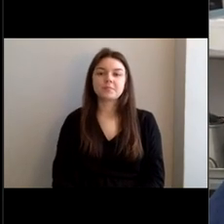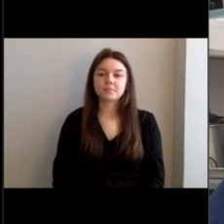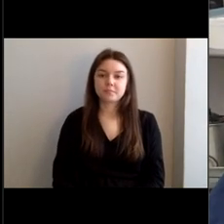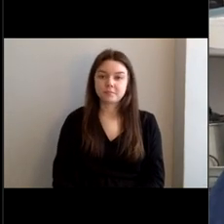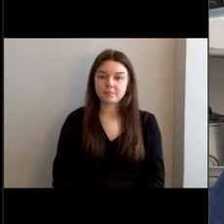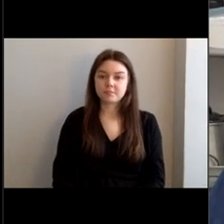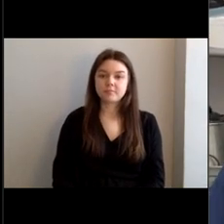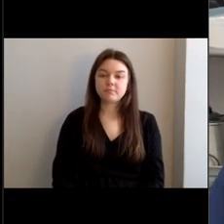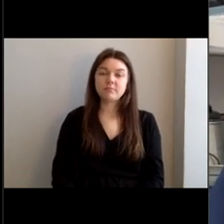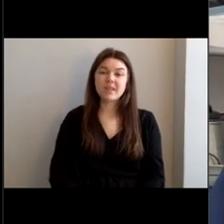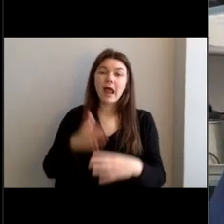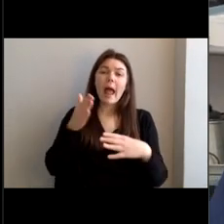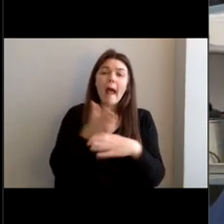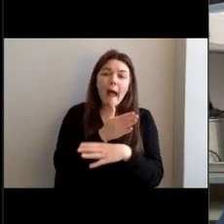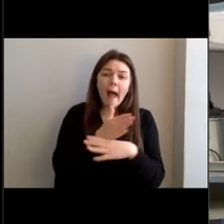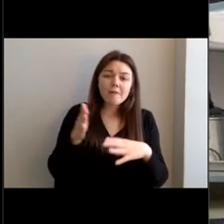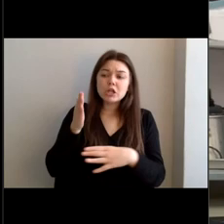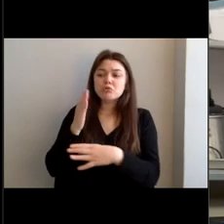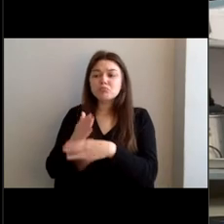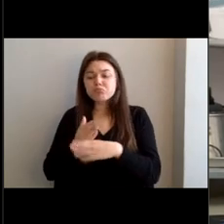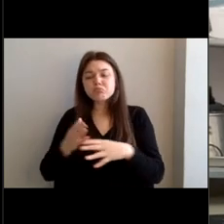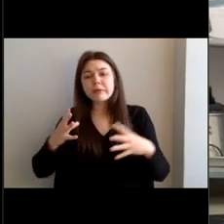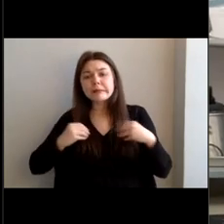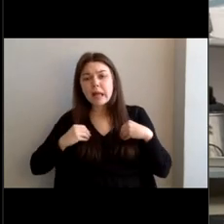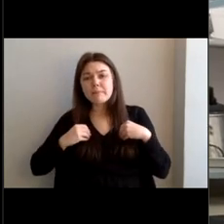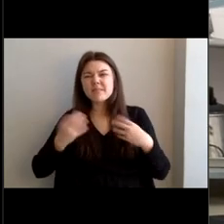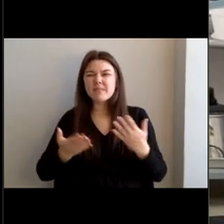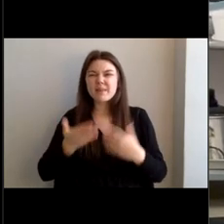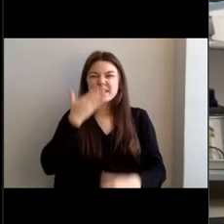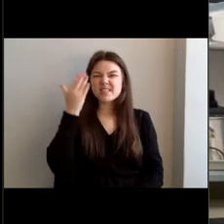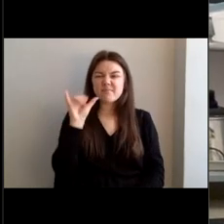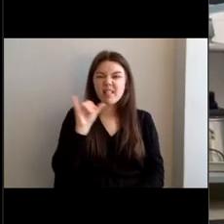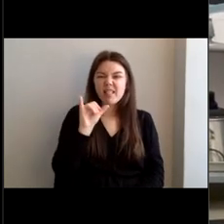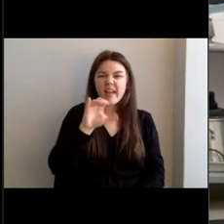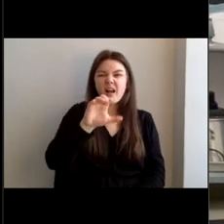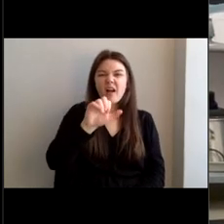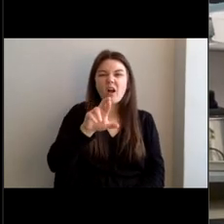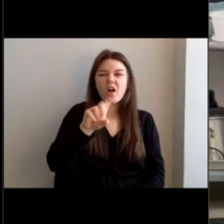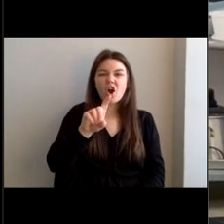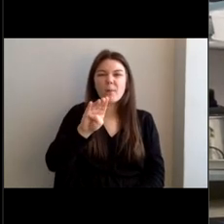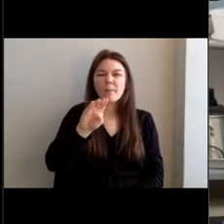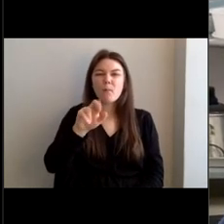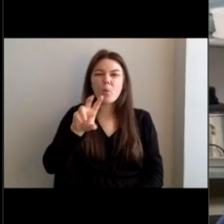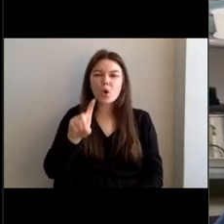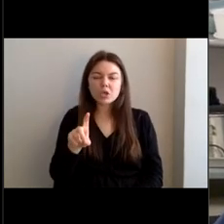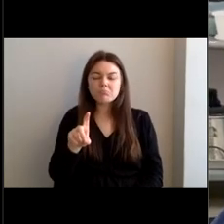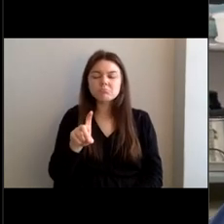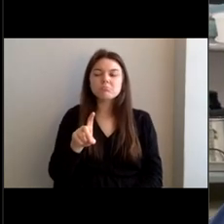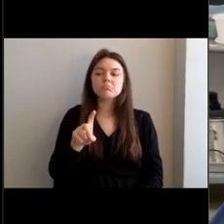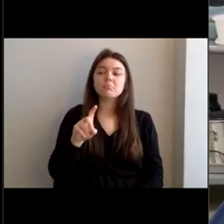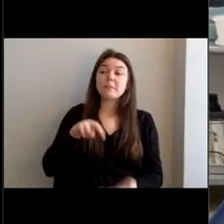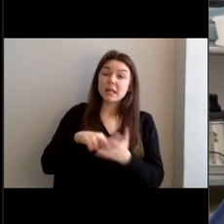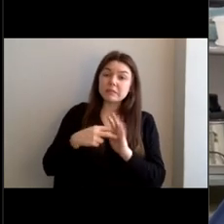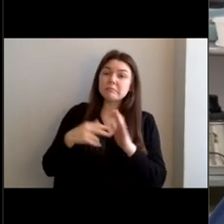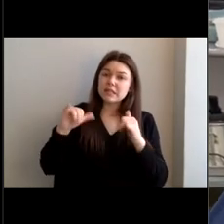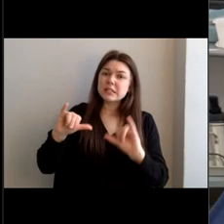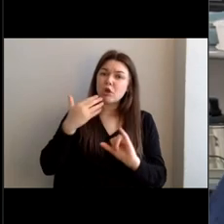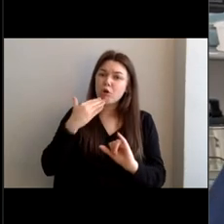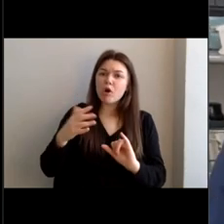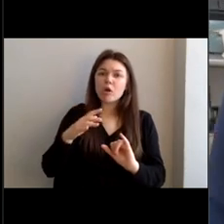acceptable shrimp will have a smell described as stale or cardboardy. That means that the shrimp is still good, but it's not super